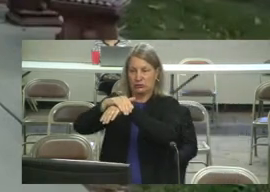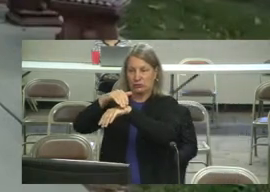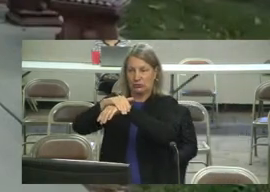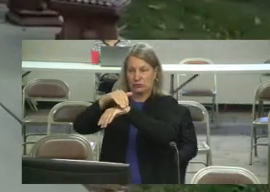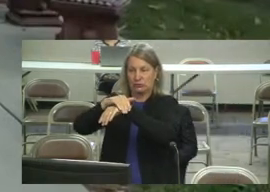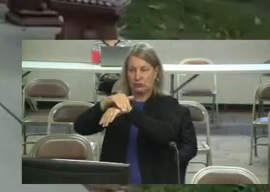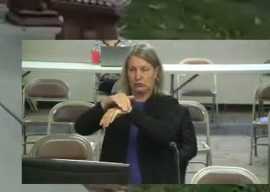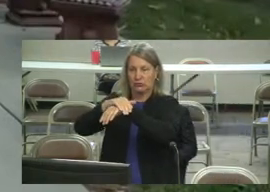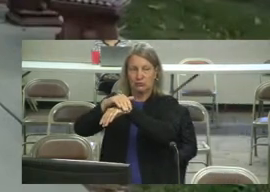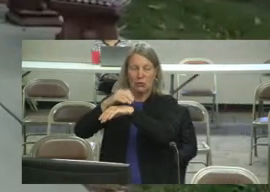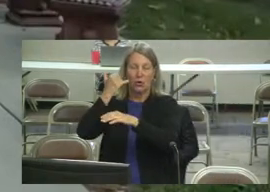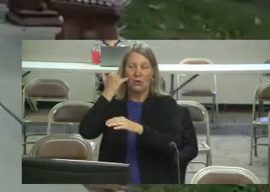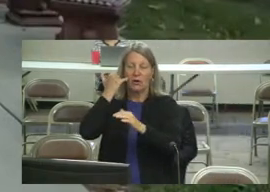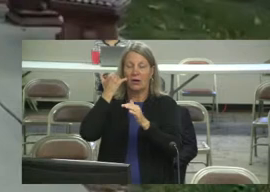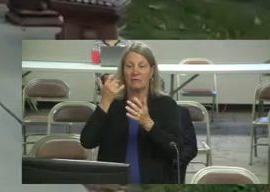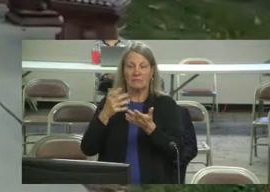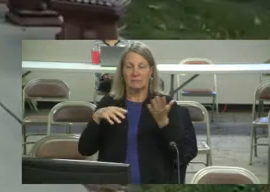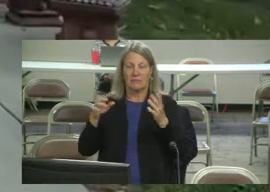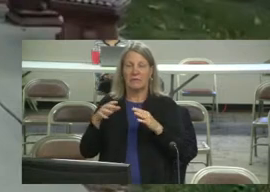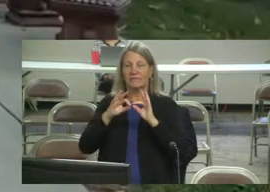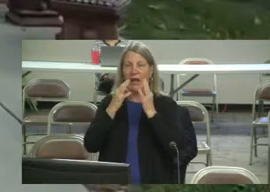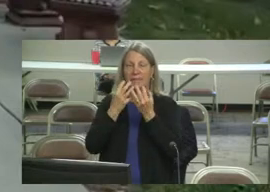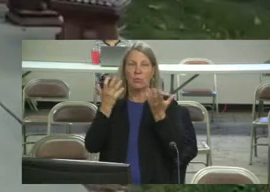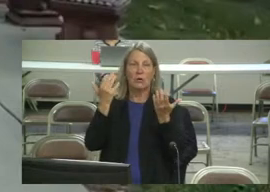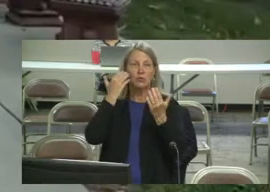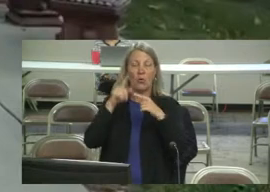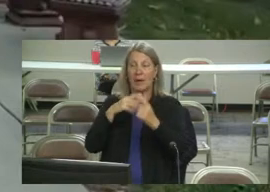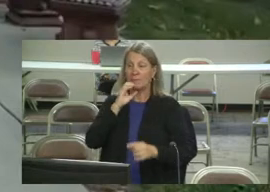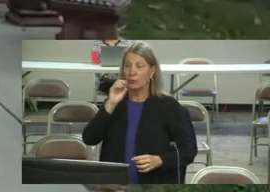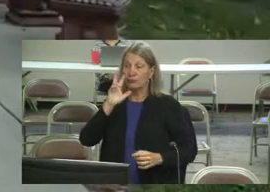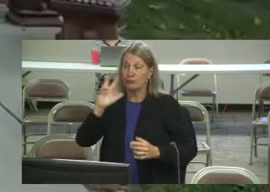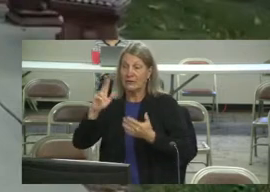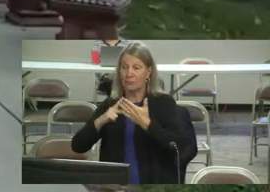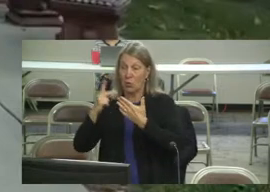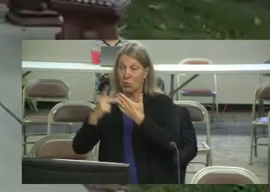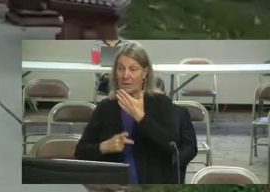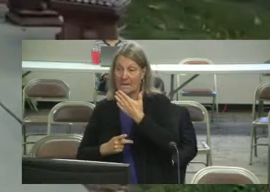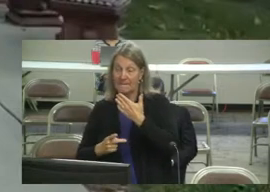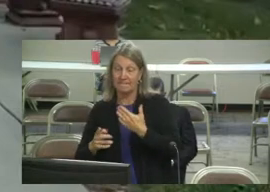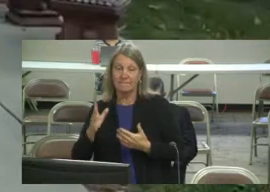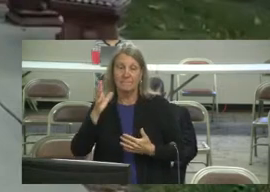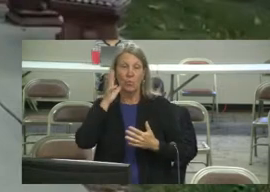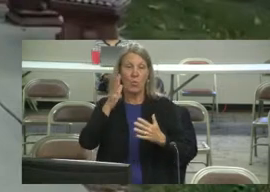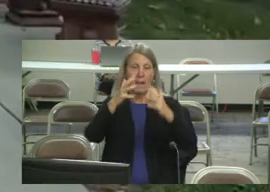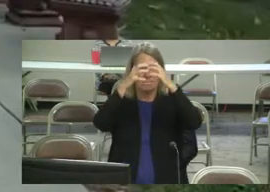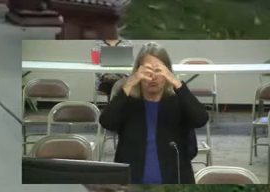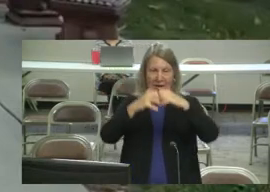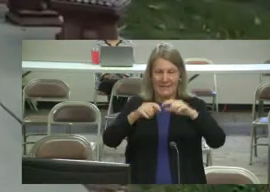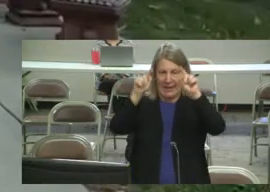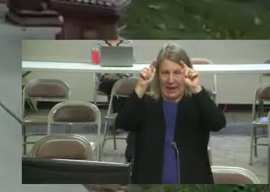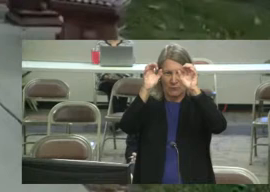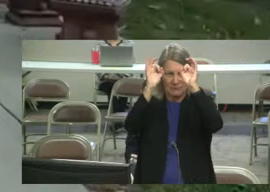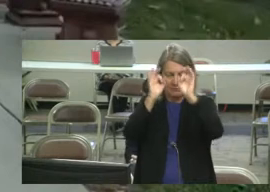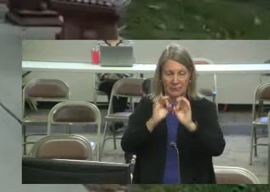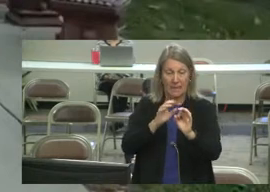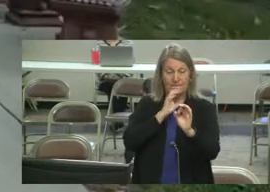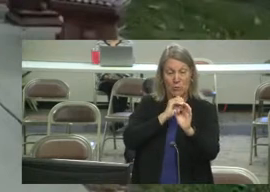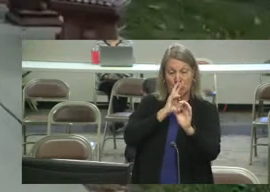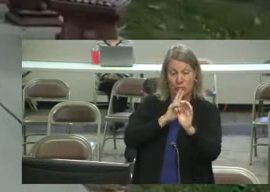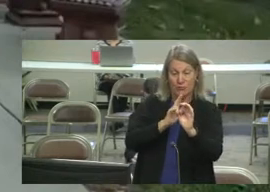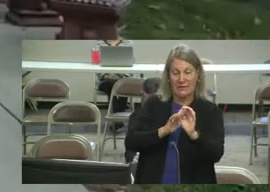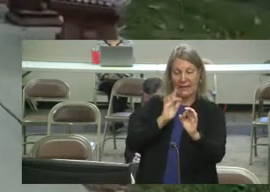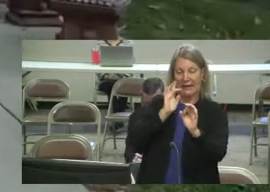each program give some presentation in ASL and English so if families want to know about birth to three